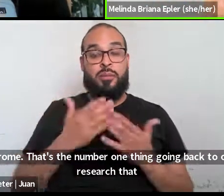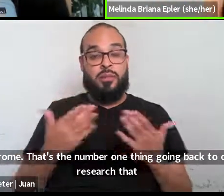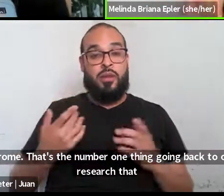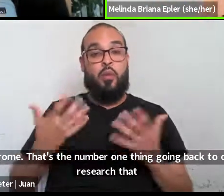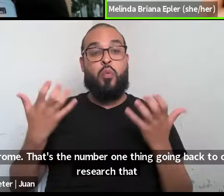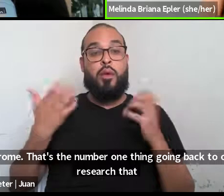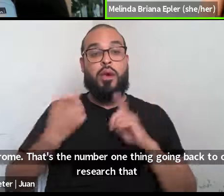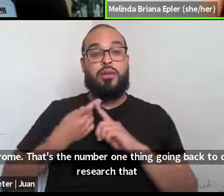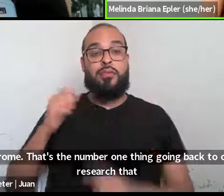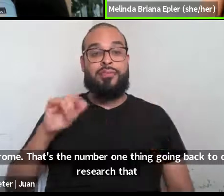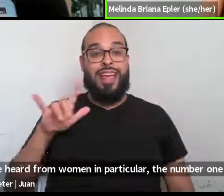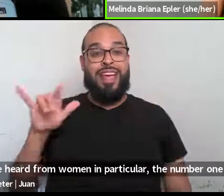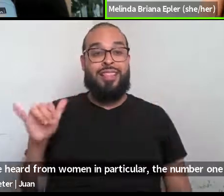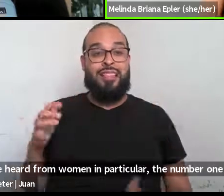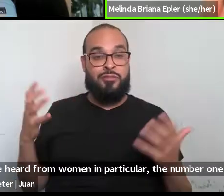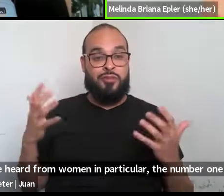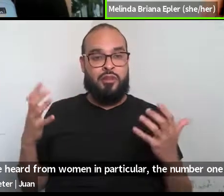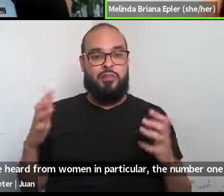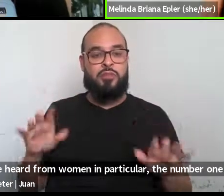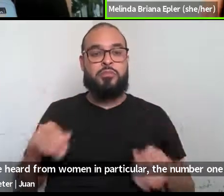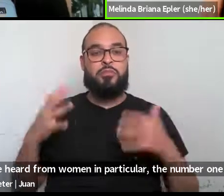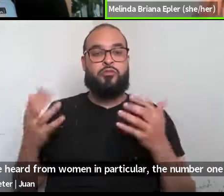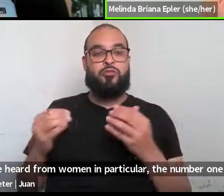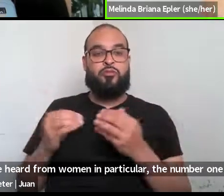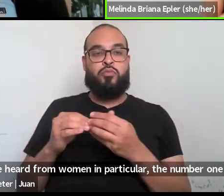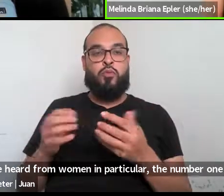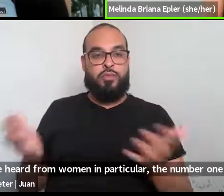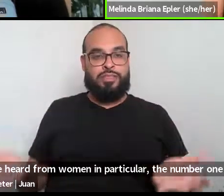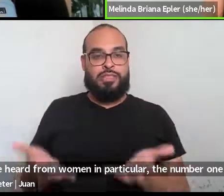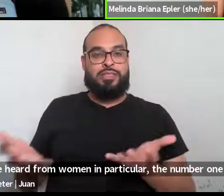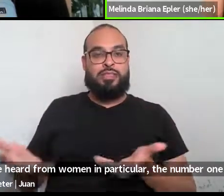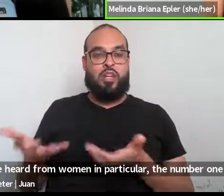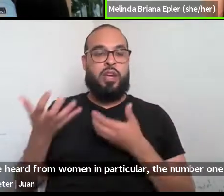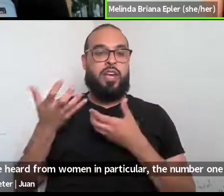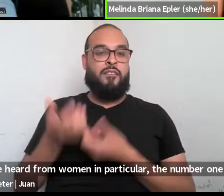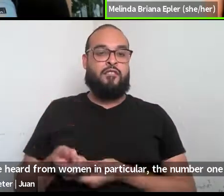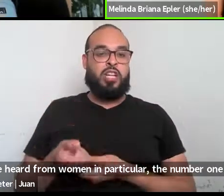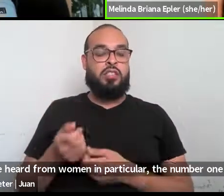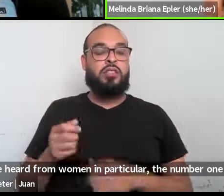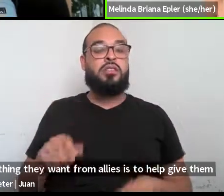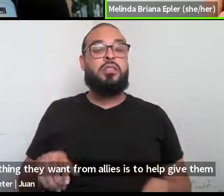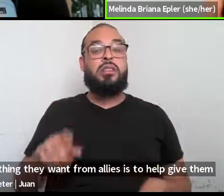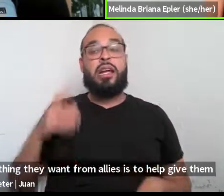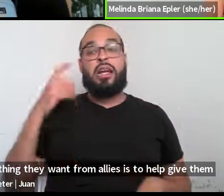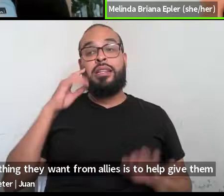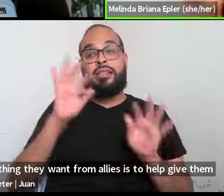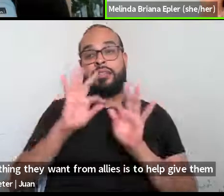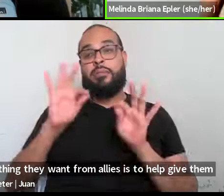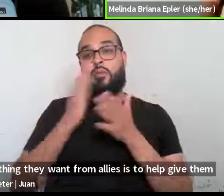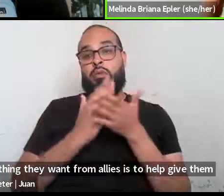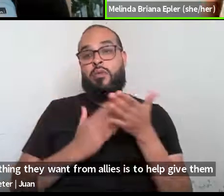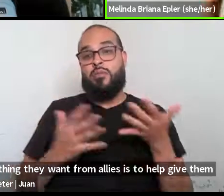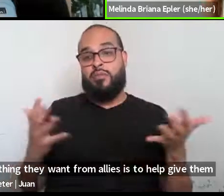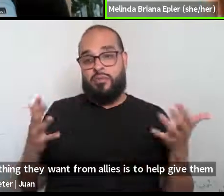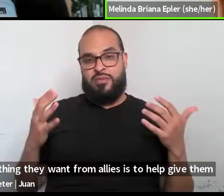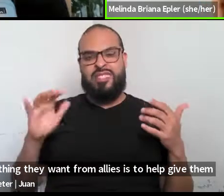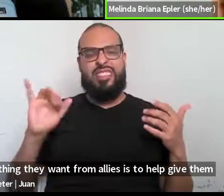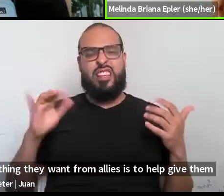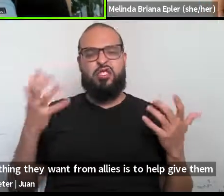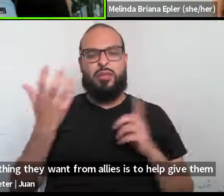allies is to help give them more confidence, encourage. And I think that a key piece of that is that that has been